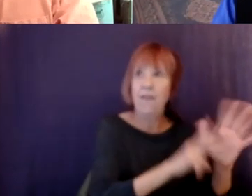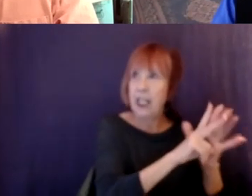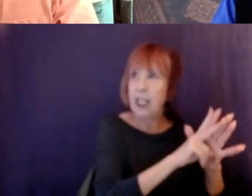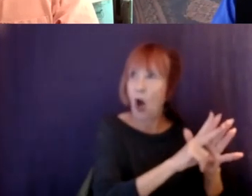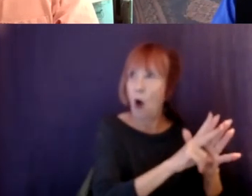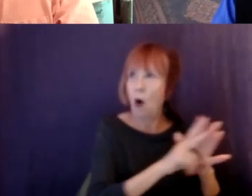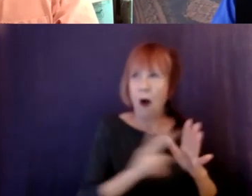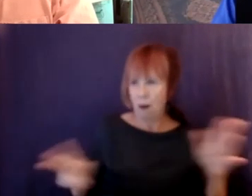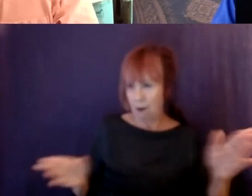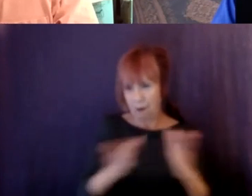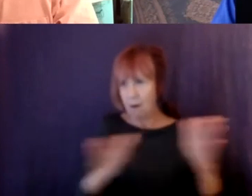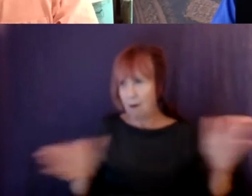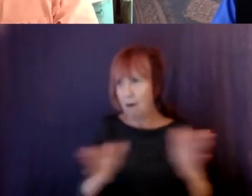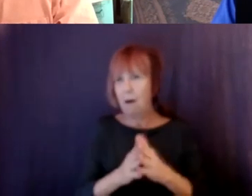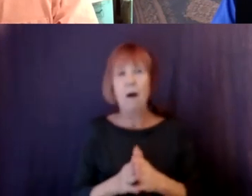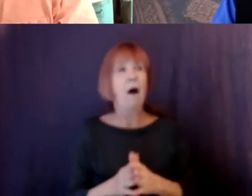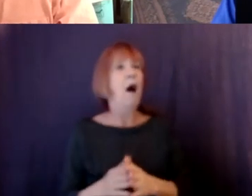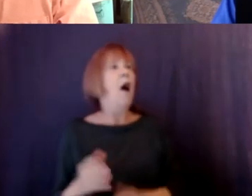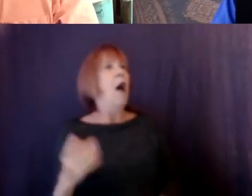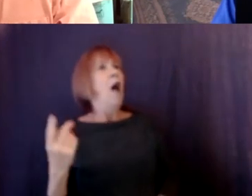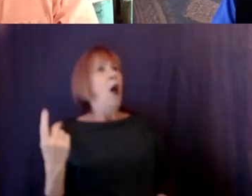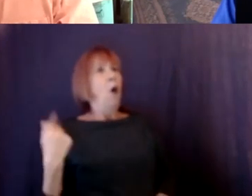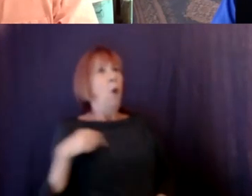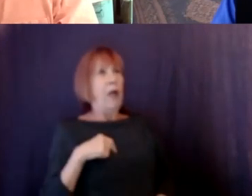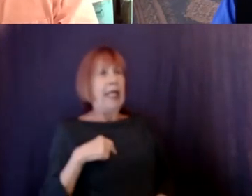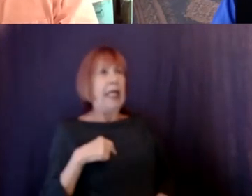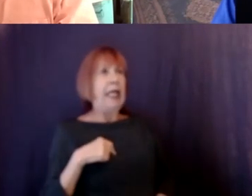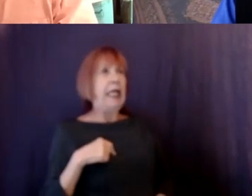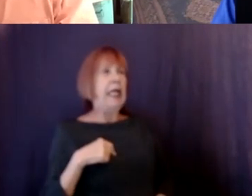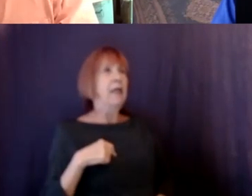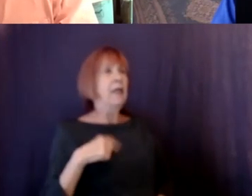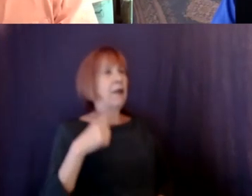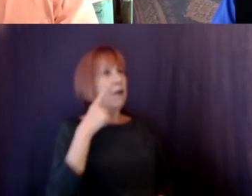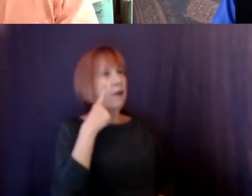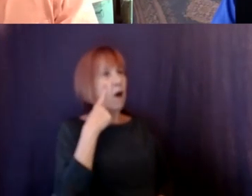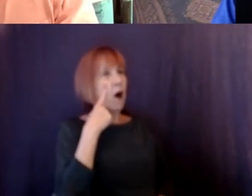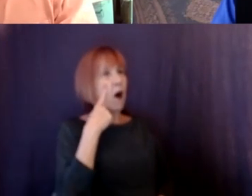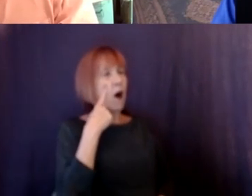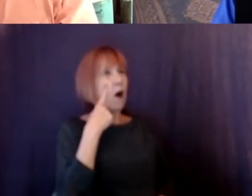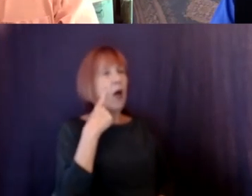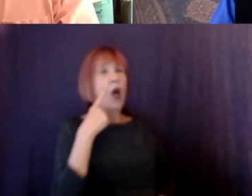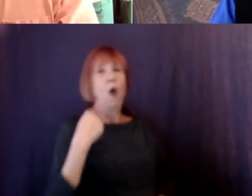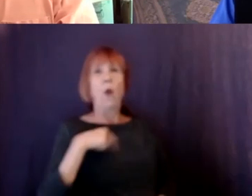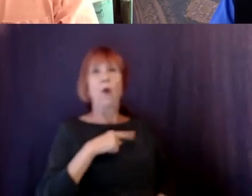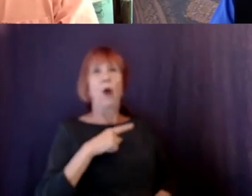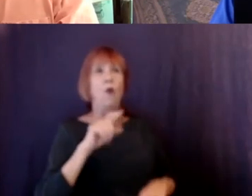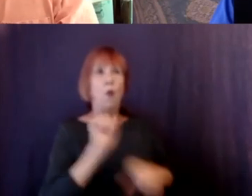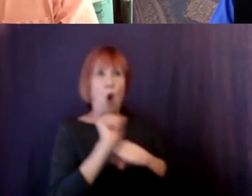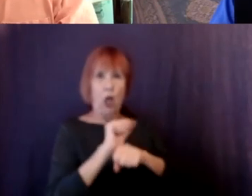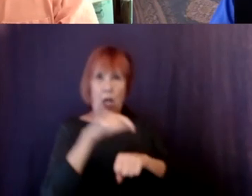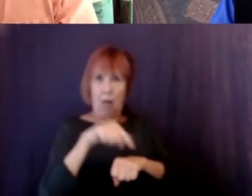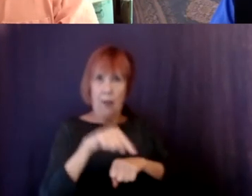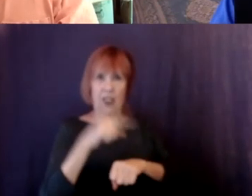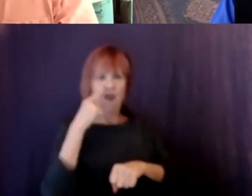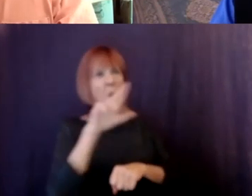We were able to locate them we kind of said basically we were done for about 5 years, and that it